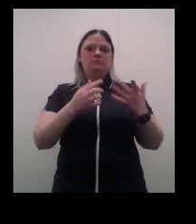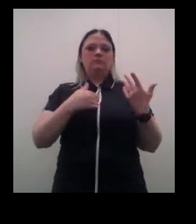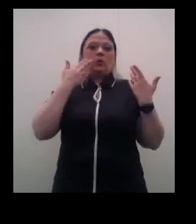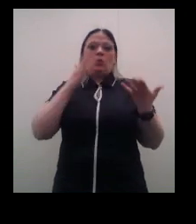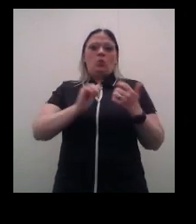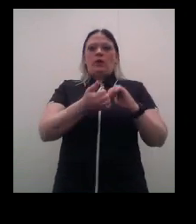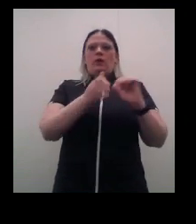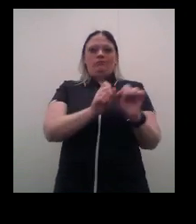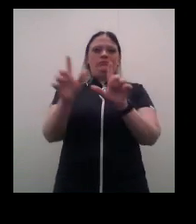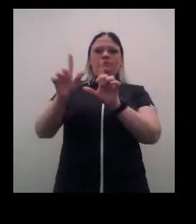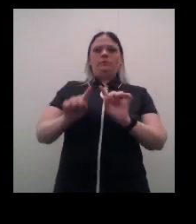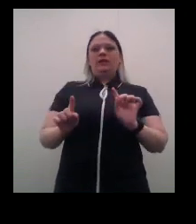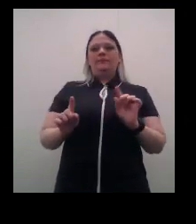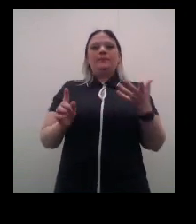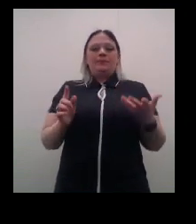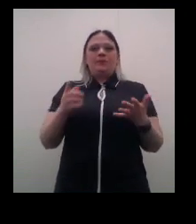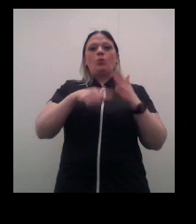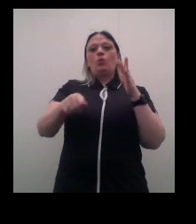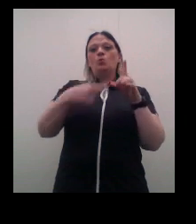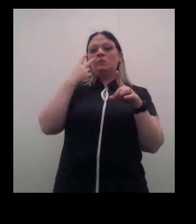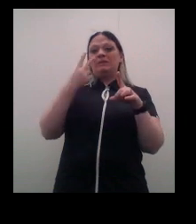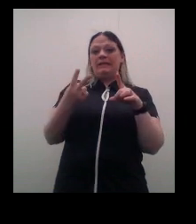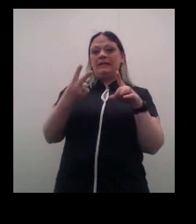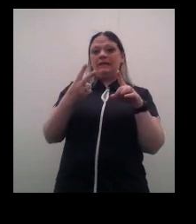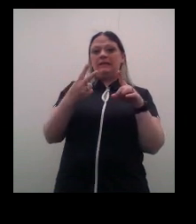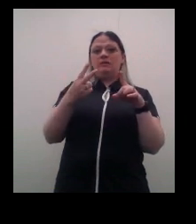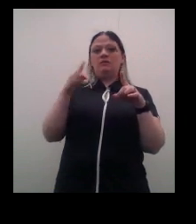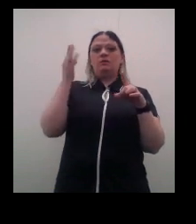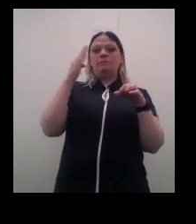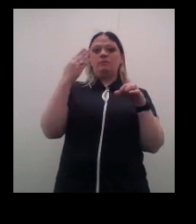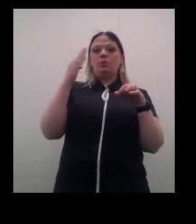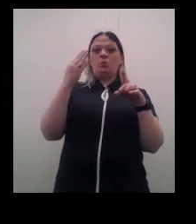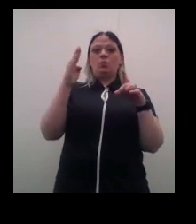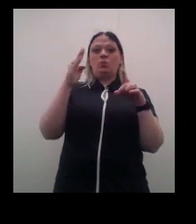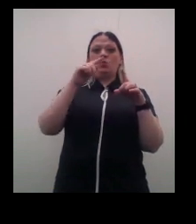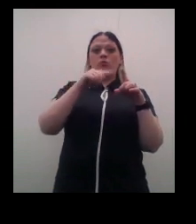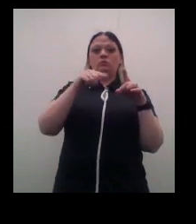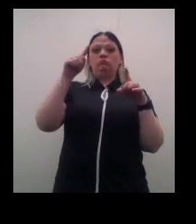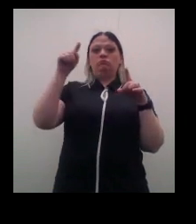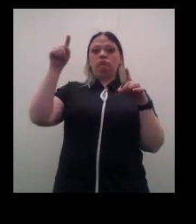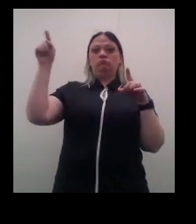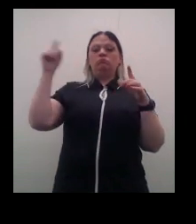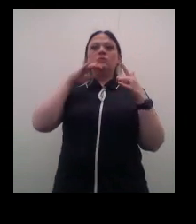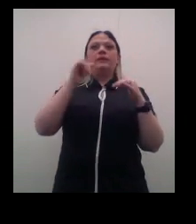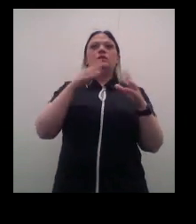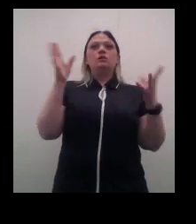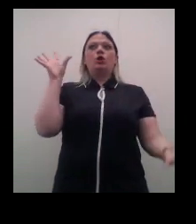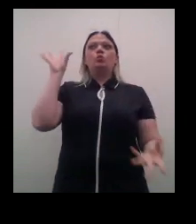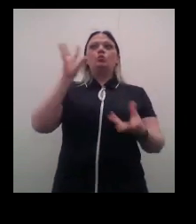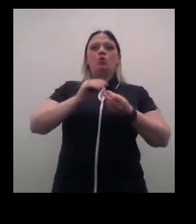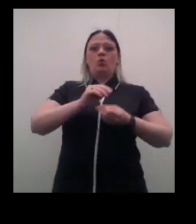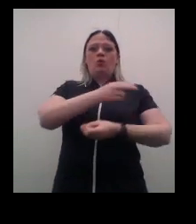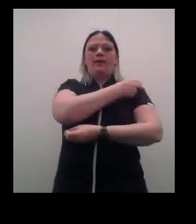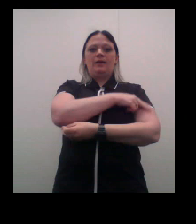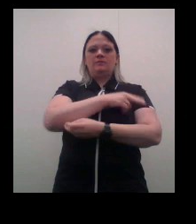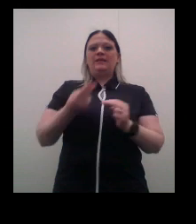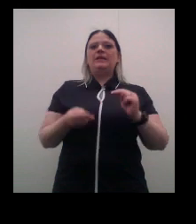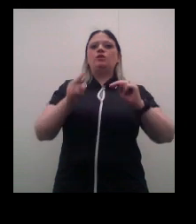there. But what you see is the blue line, which is total hospitalizations. There was an increase from the day